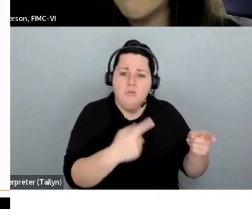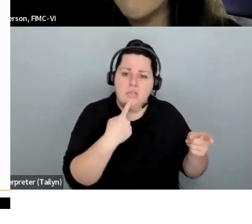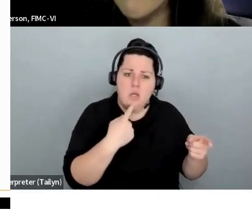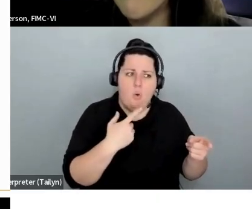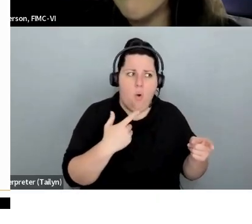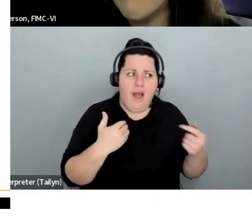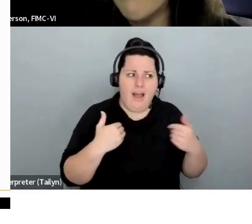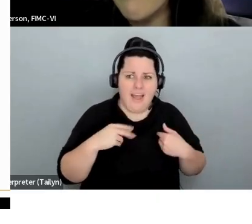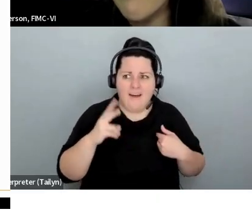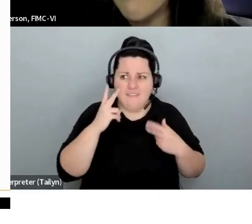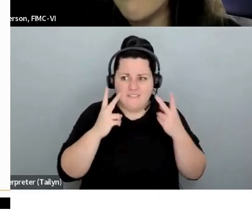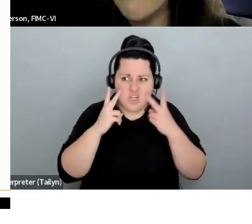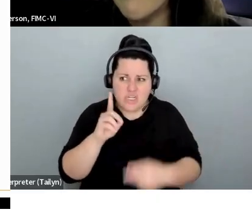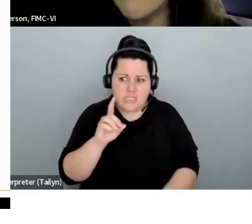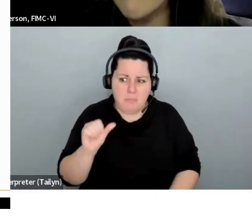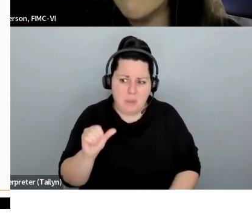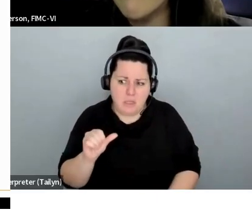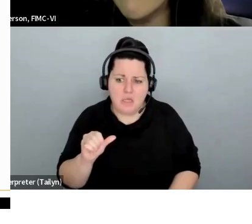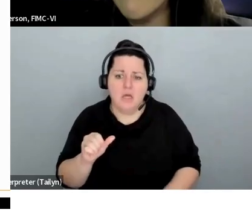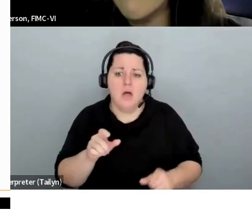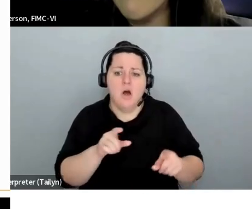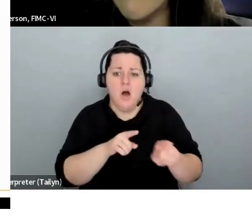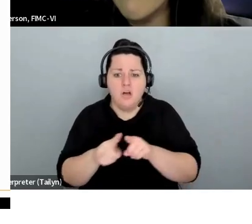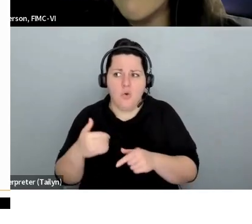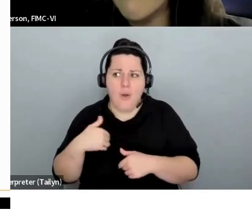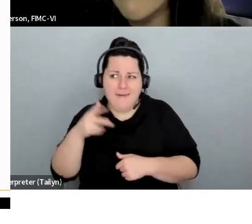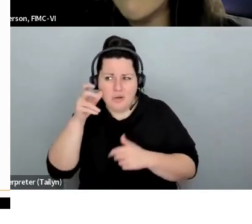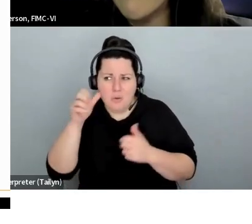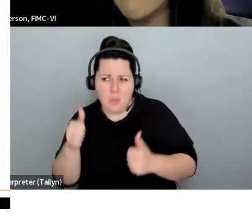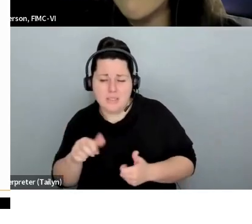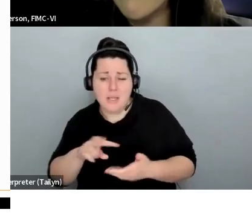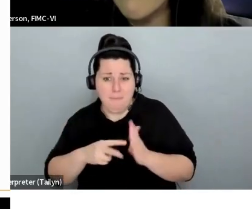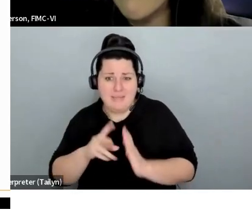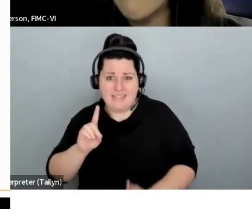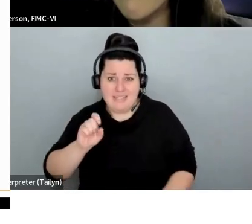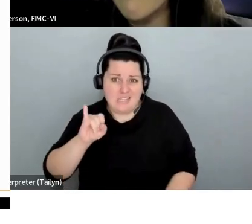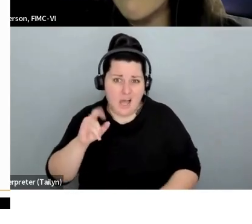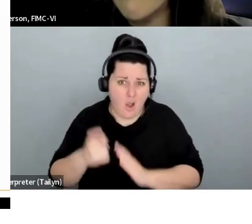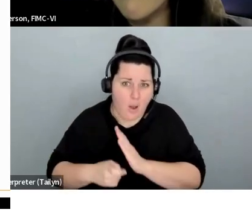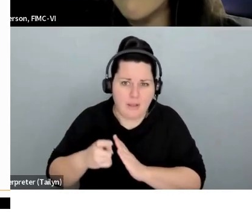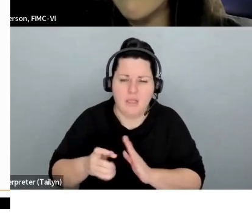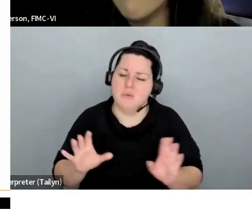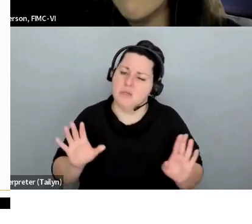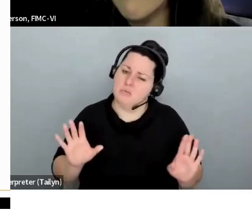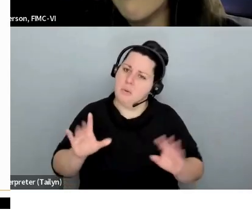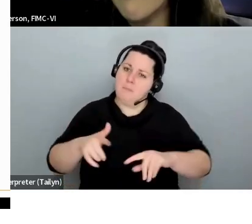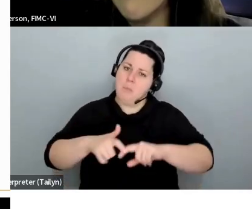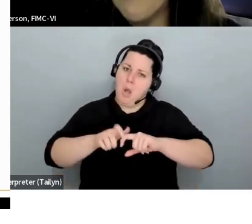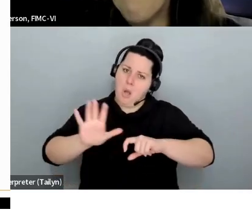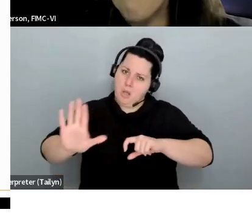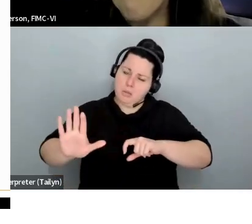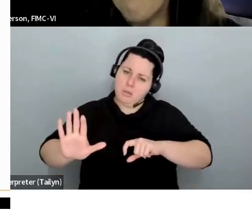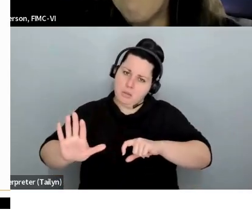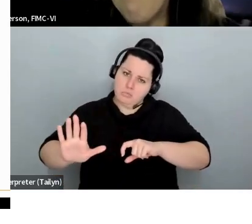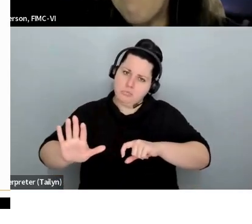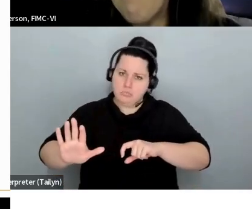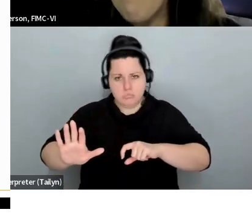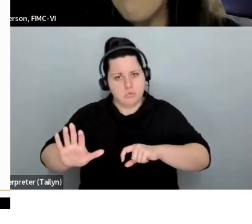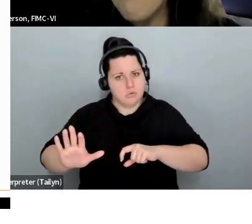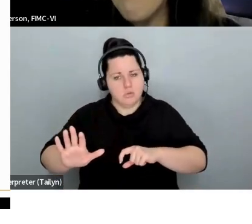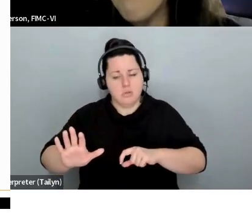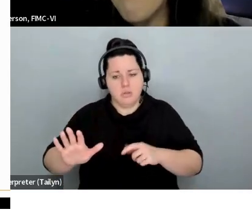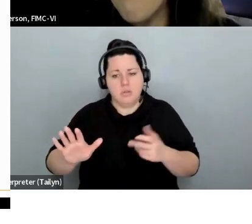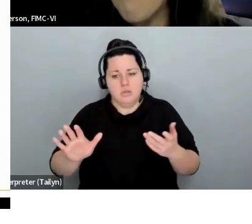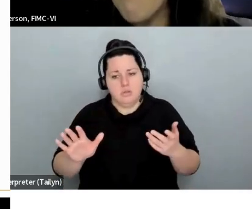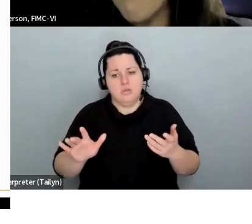vision disability and they also have a hearing loss, so that means they're DSI automatically. I'm like, pause. We have to